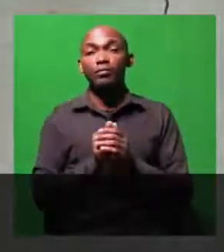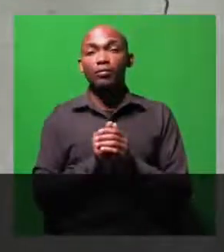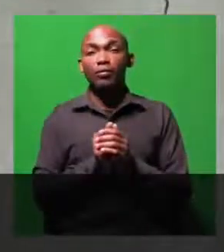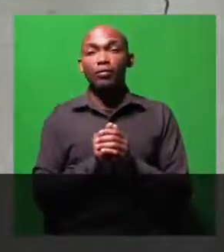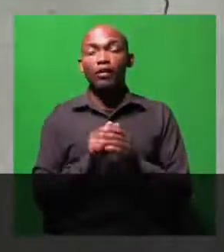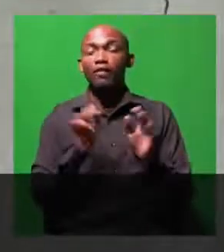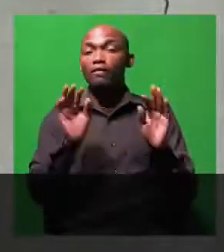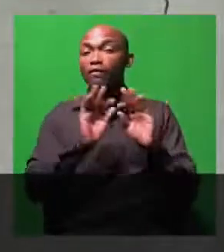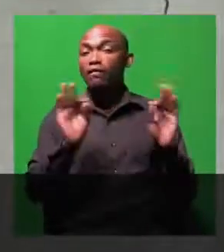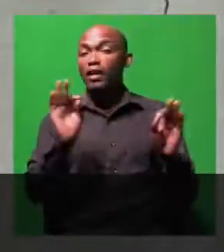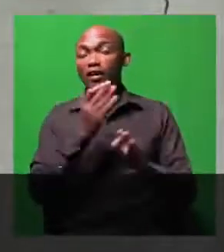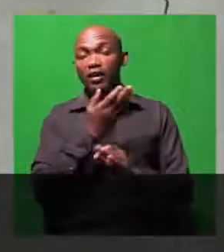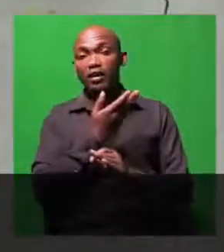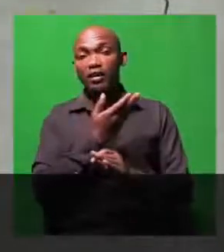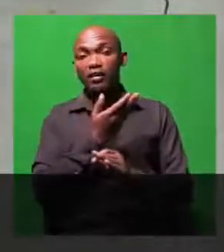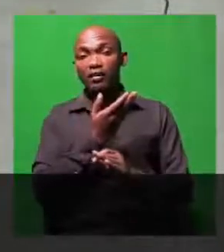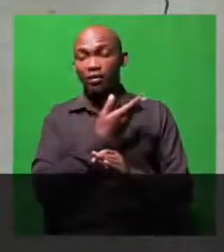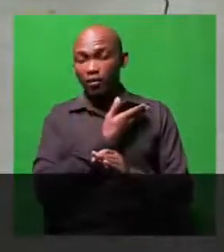Very good.